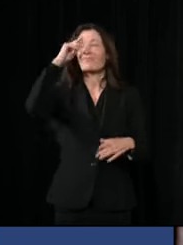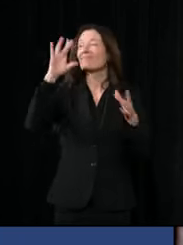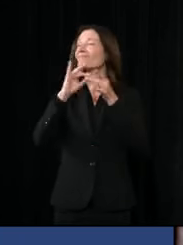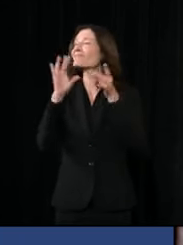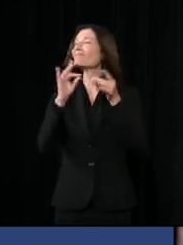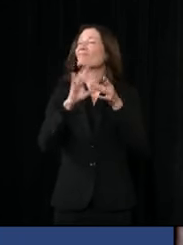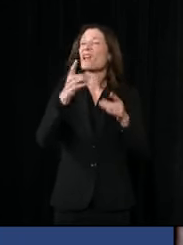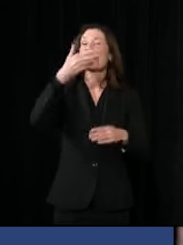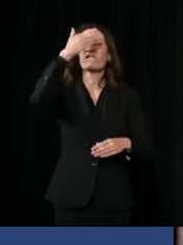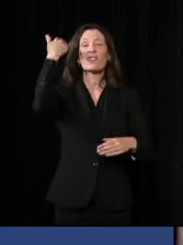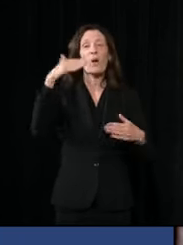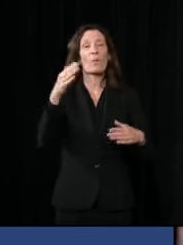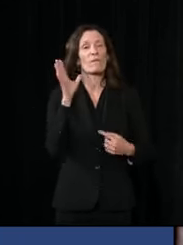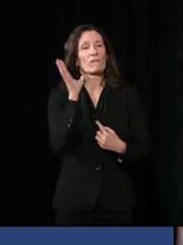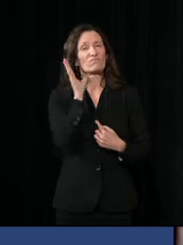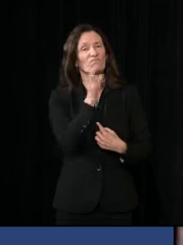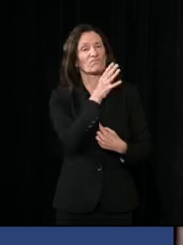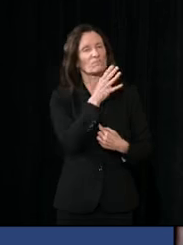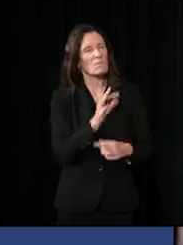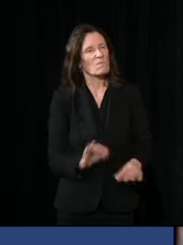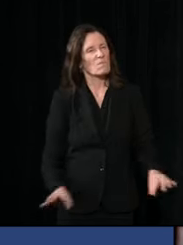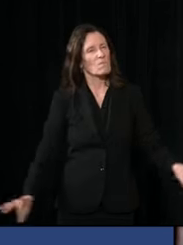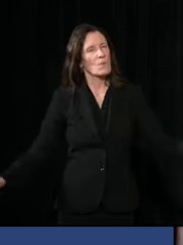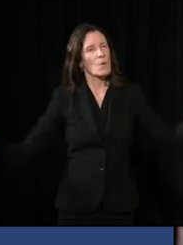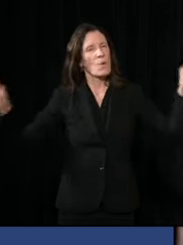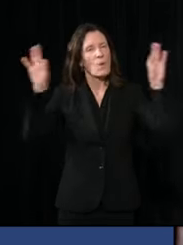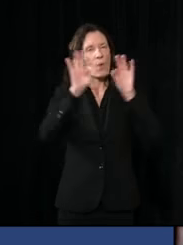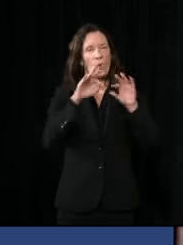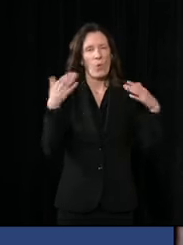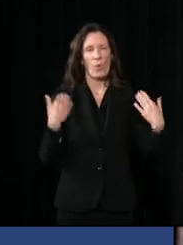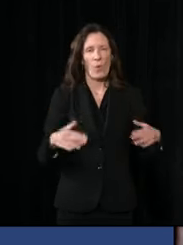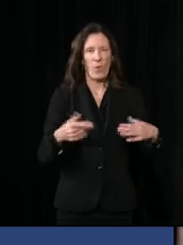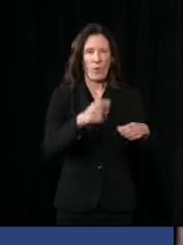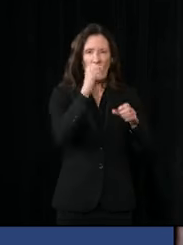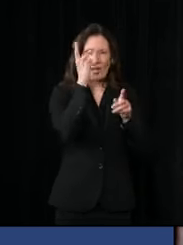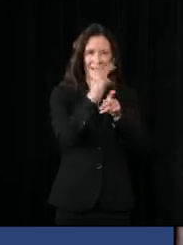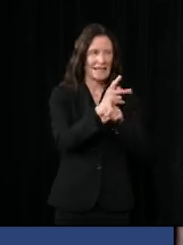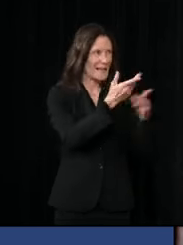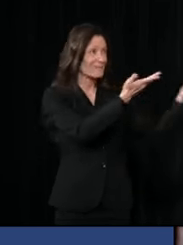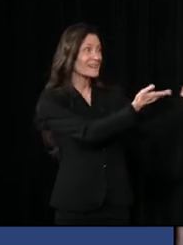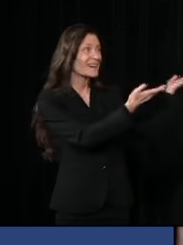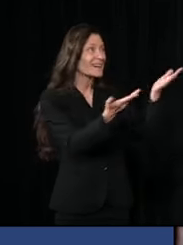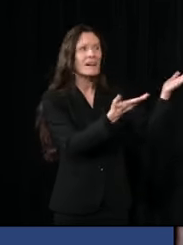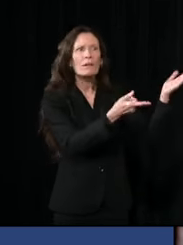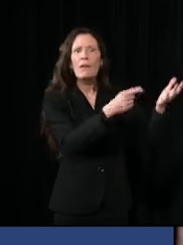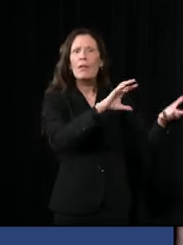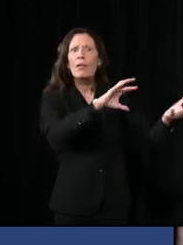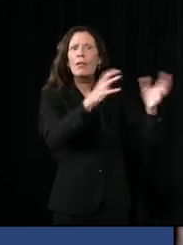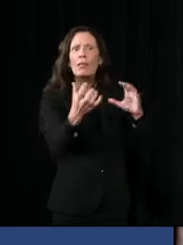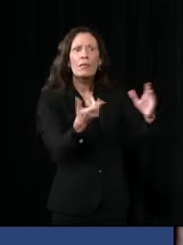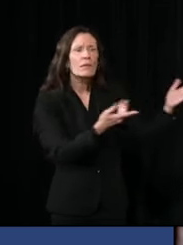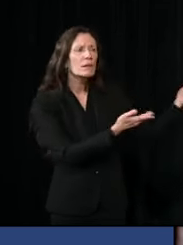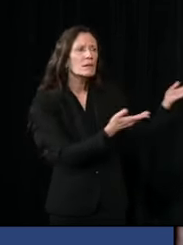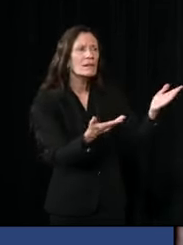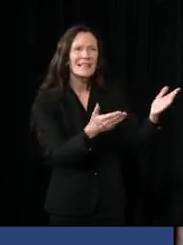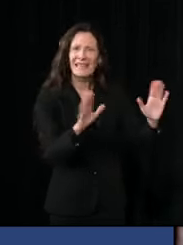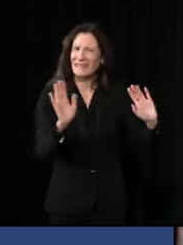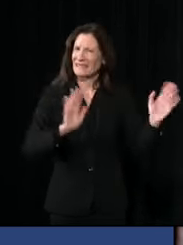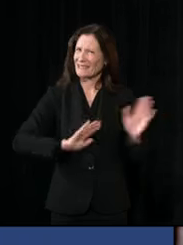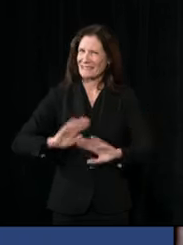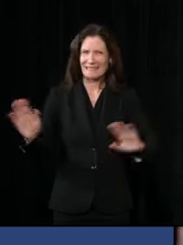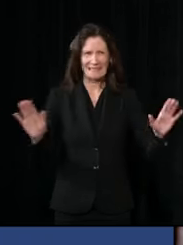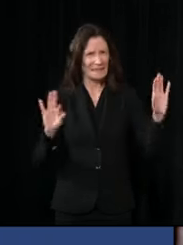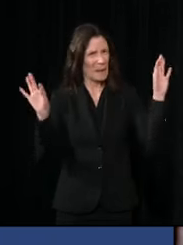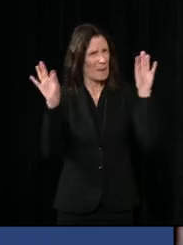supply chain. Recovery must ensure that certainty and the future of Pennsylvania's agriculture industry to continue